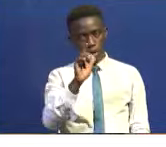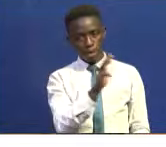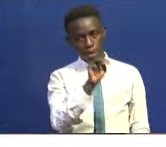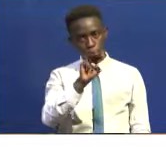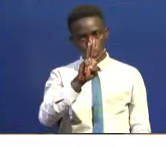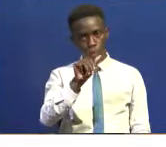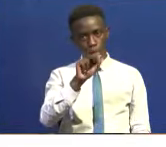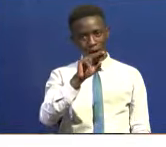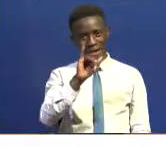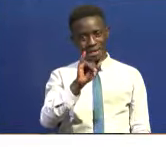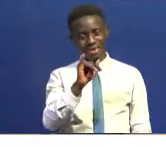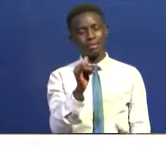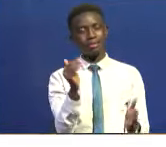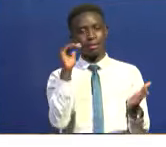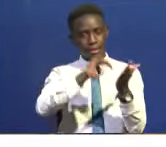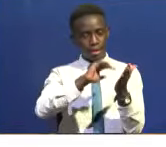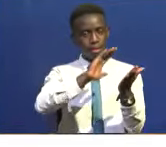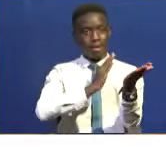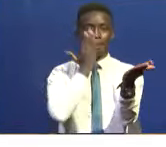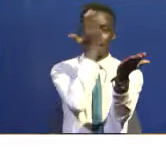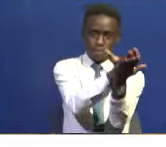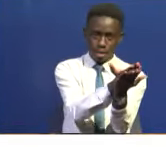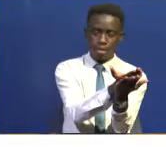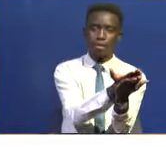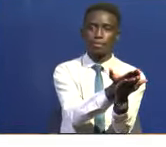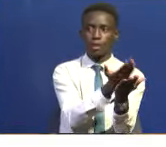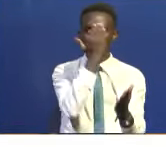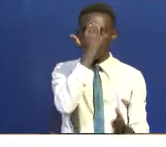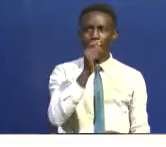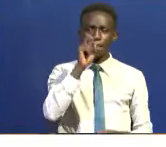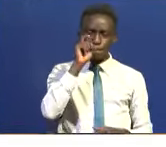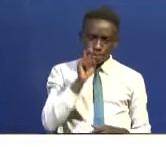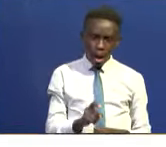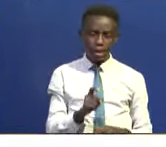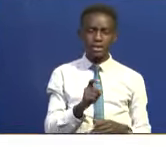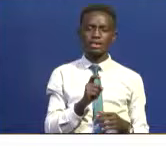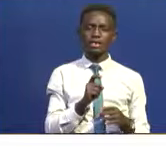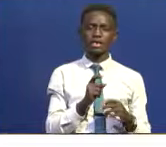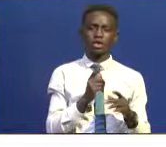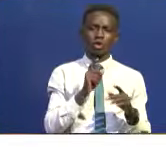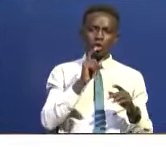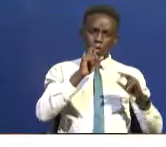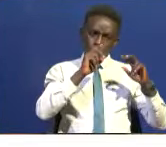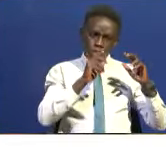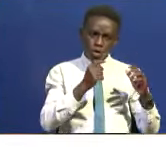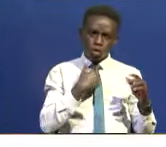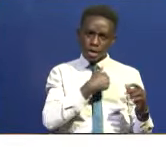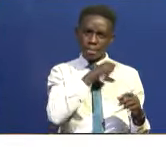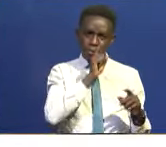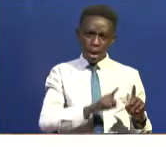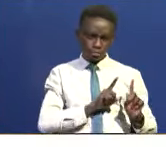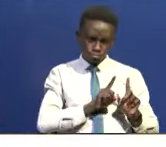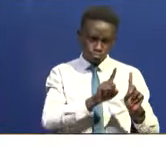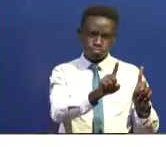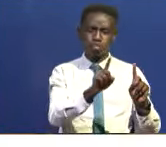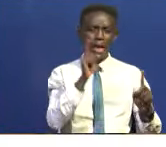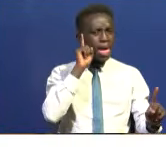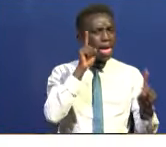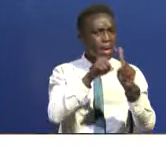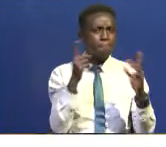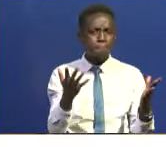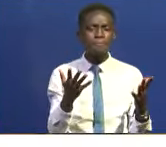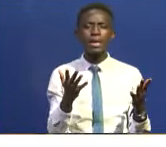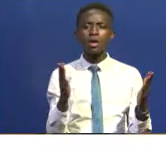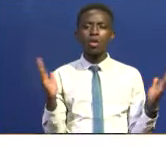ourselves engaged on the welfare of our country. But with this regime, I